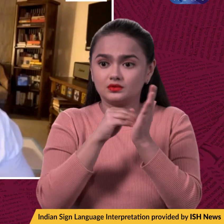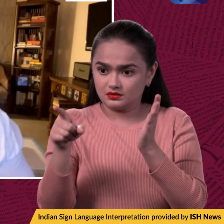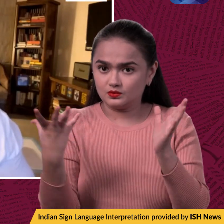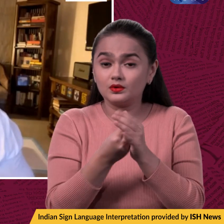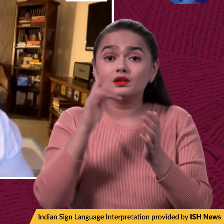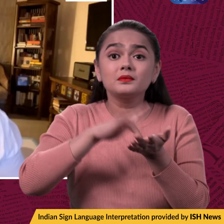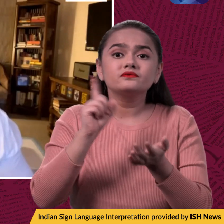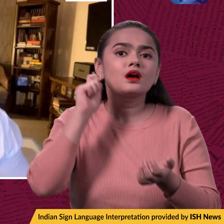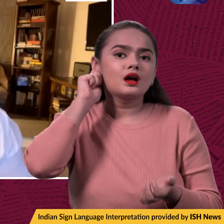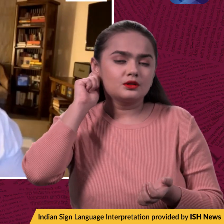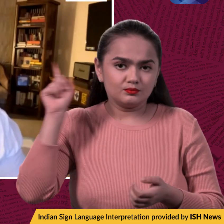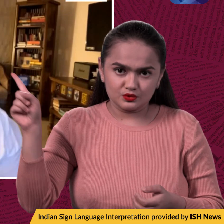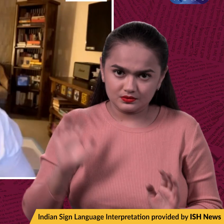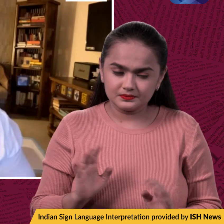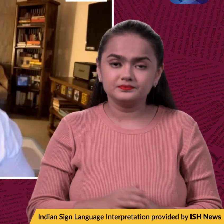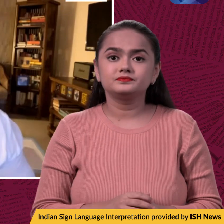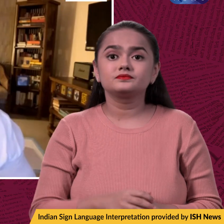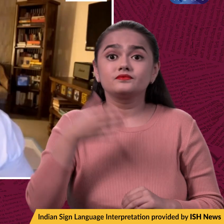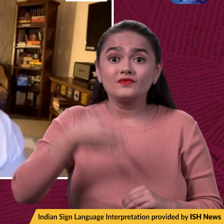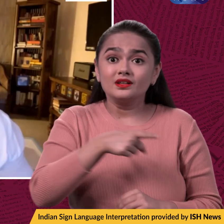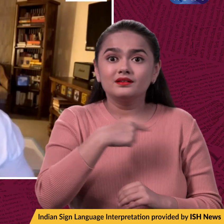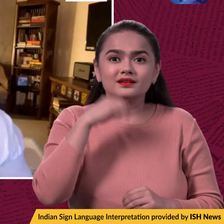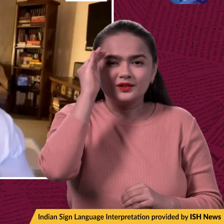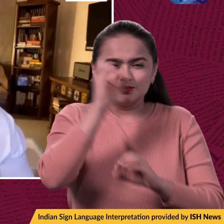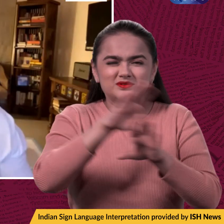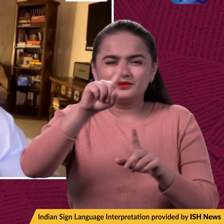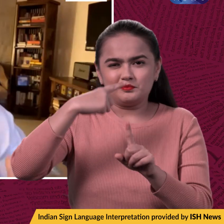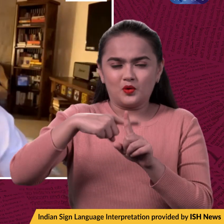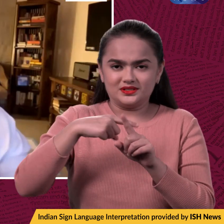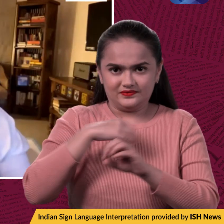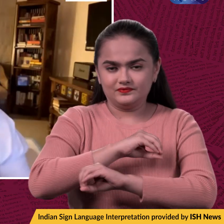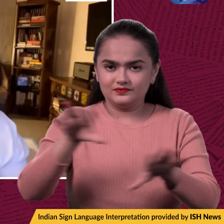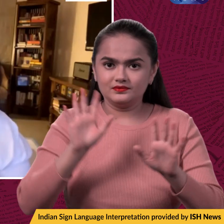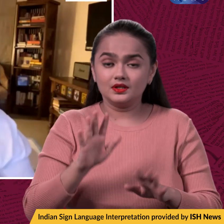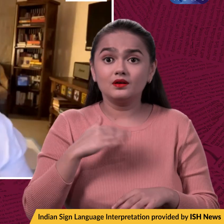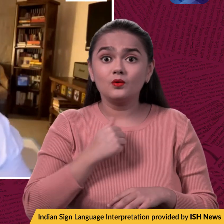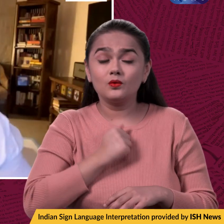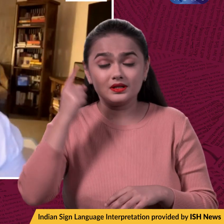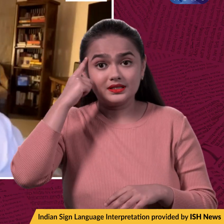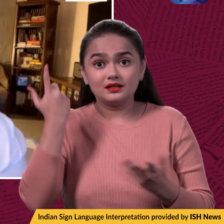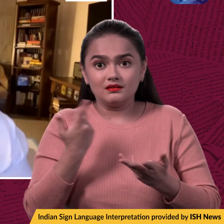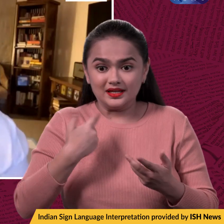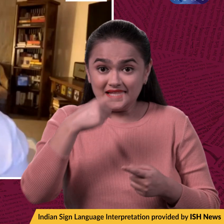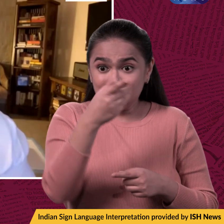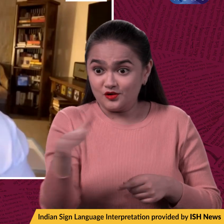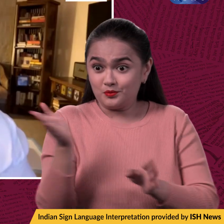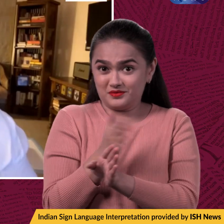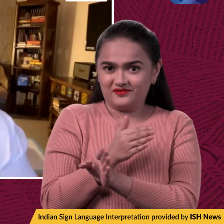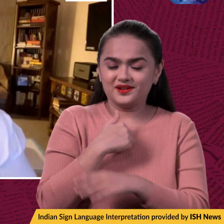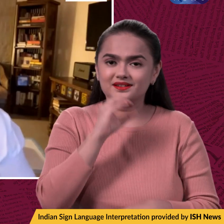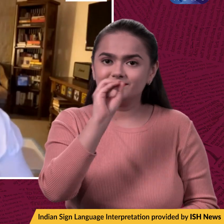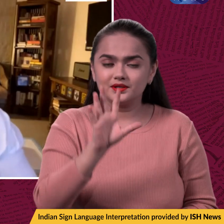in Kanpur. And a piece of positive news, in our opinion, before we let you go for the